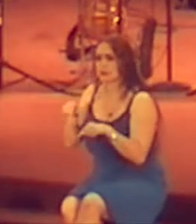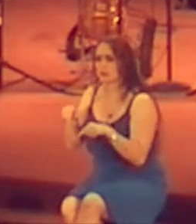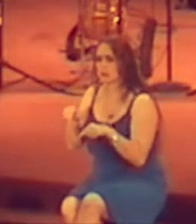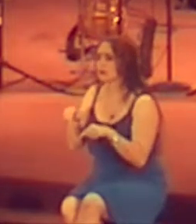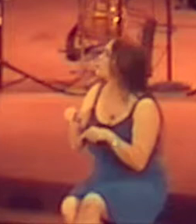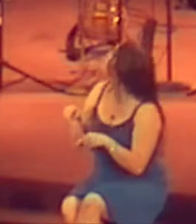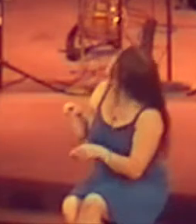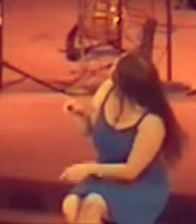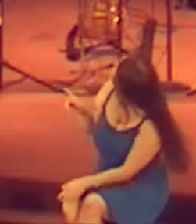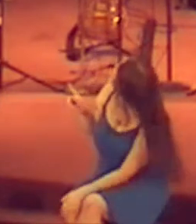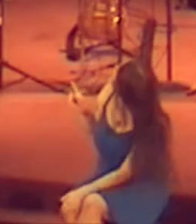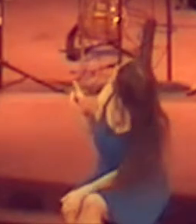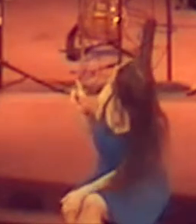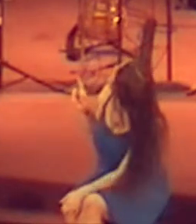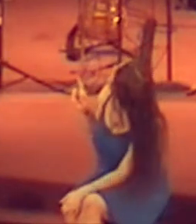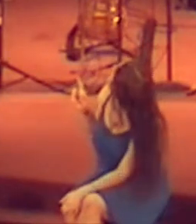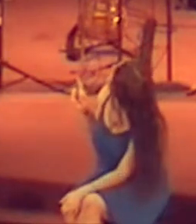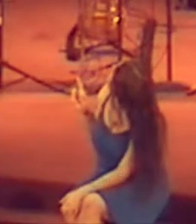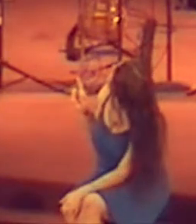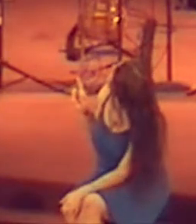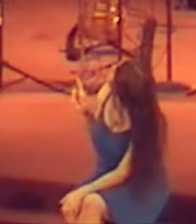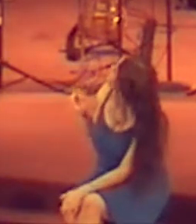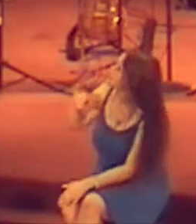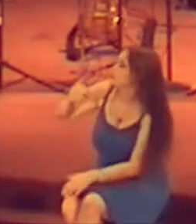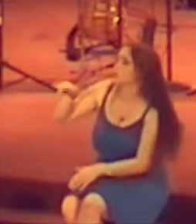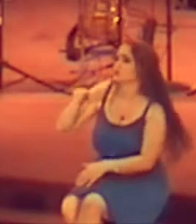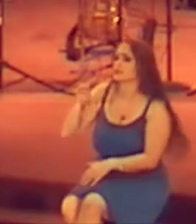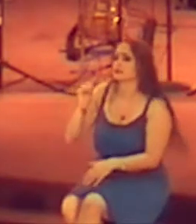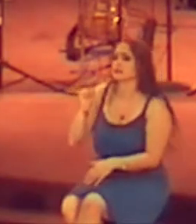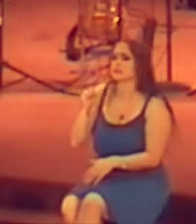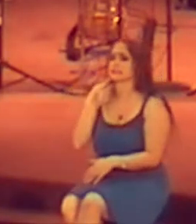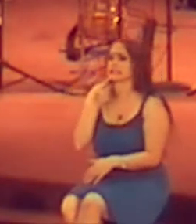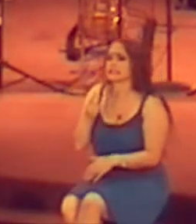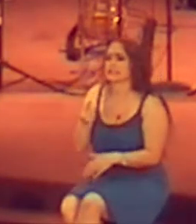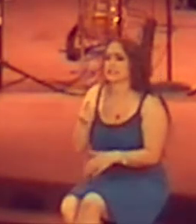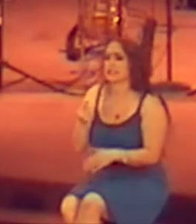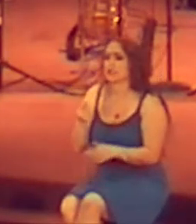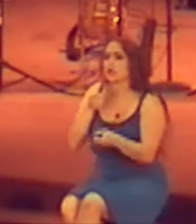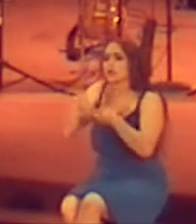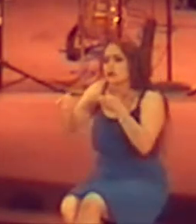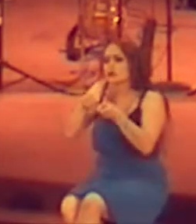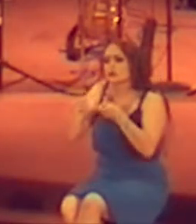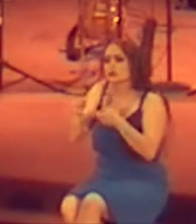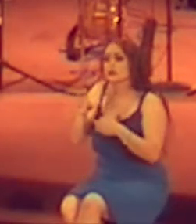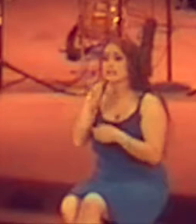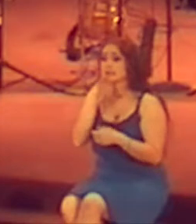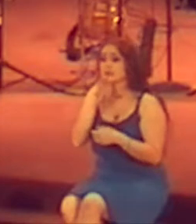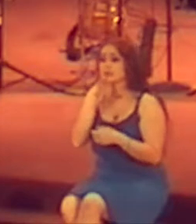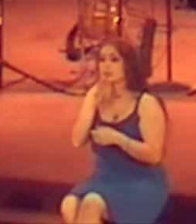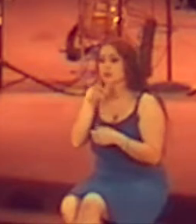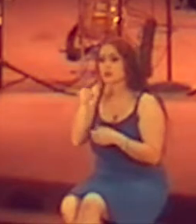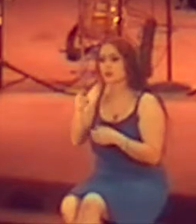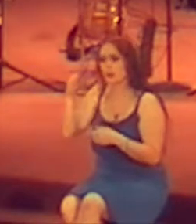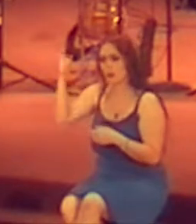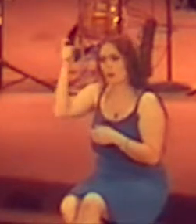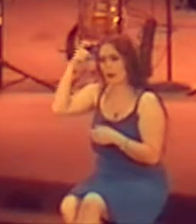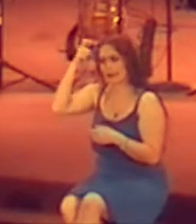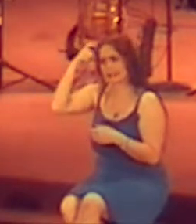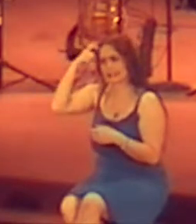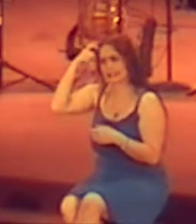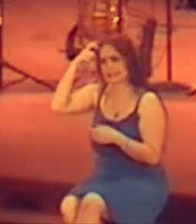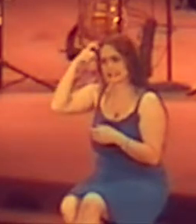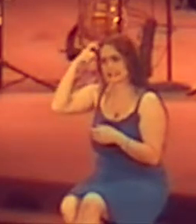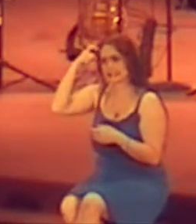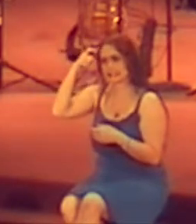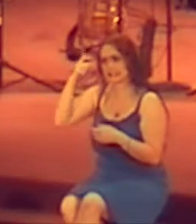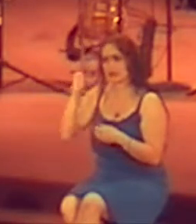bridle the whole body as well. What James is saying is if you have control over your speech, then you're wise. How many of you guys have accidentally said something